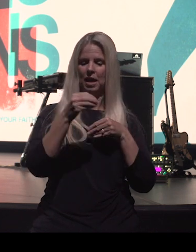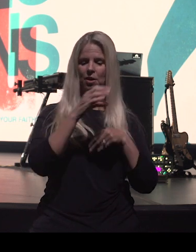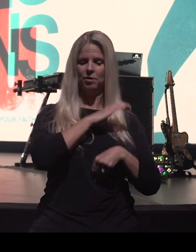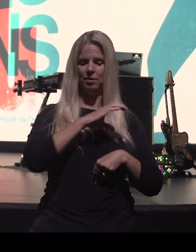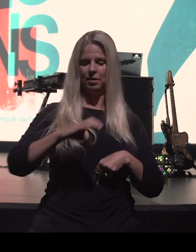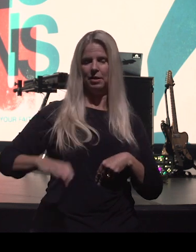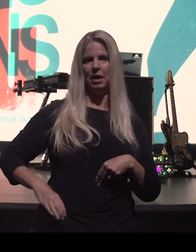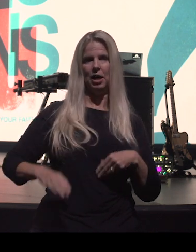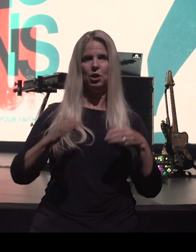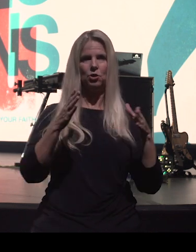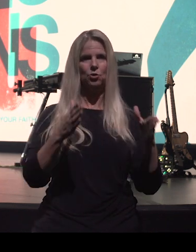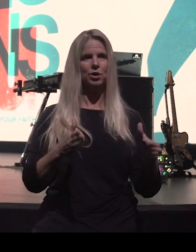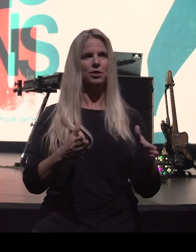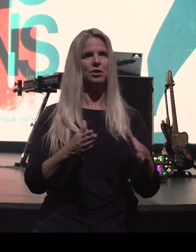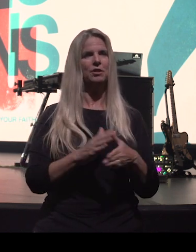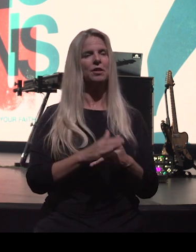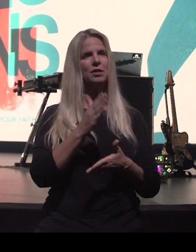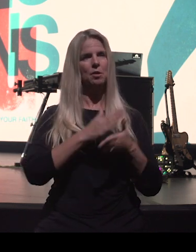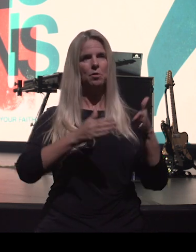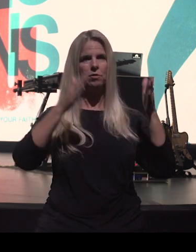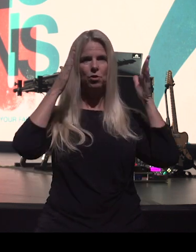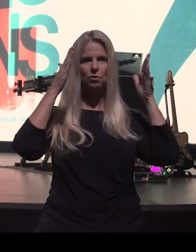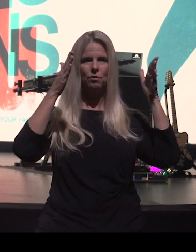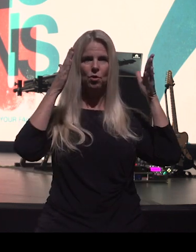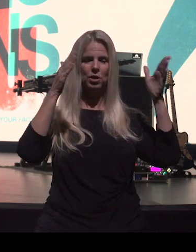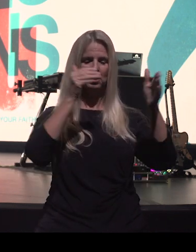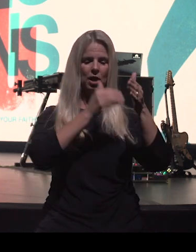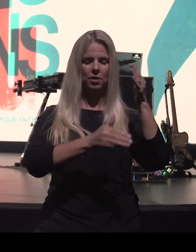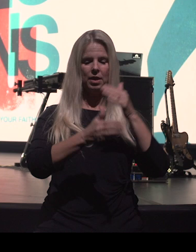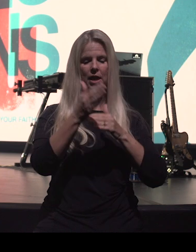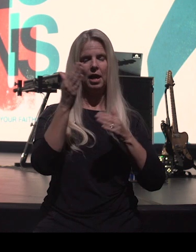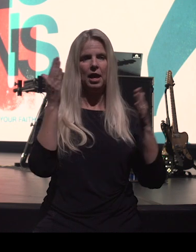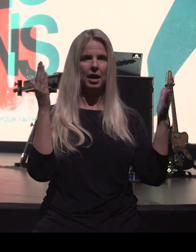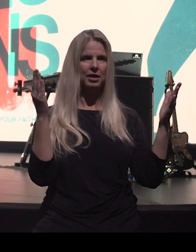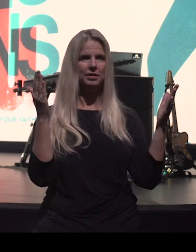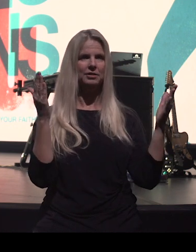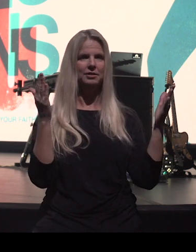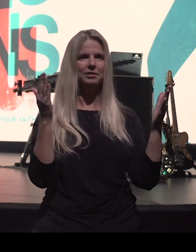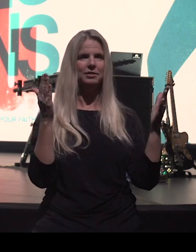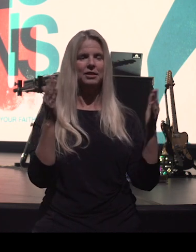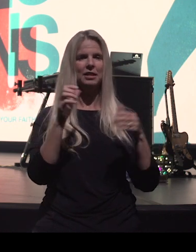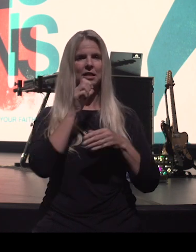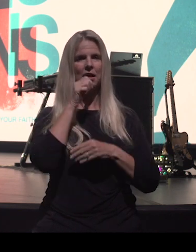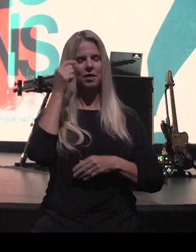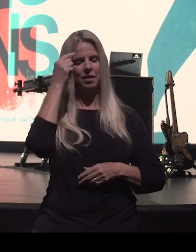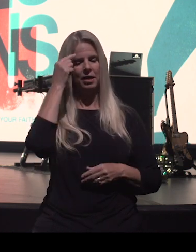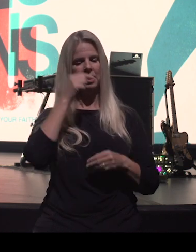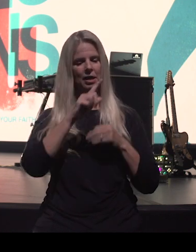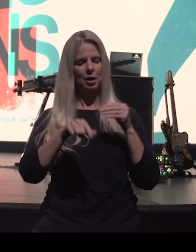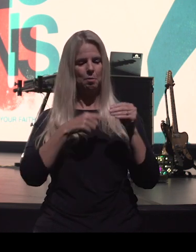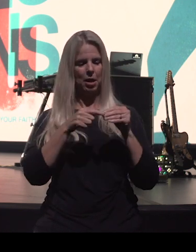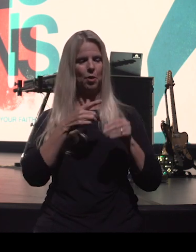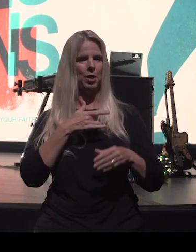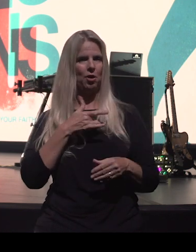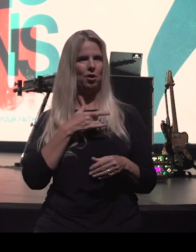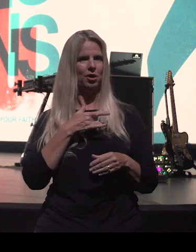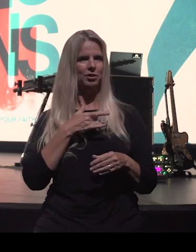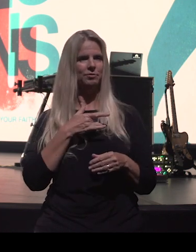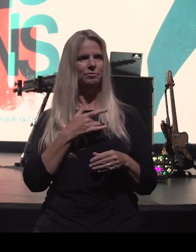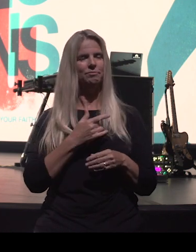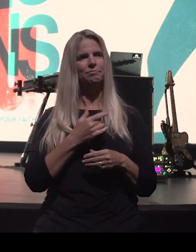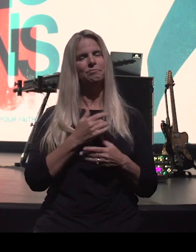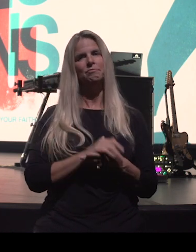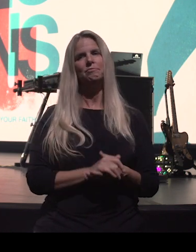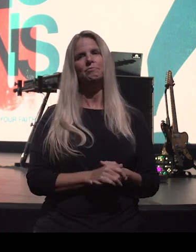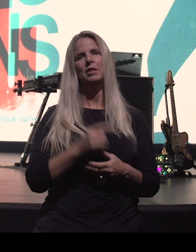This is someone who over-focuses on the hands versus really thinking about the heart. And this is someone that does this. It's